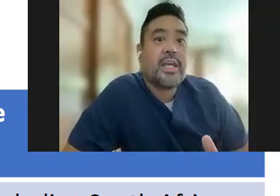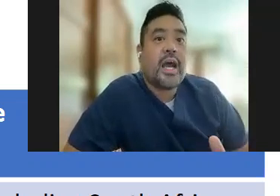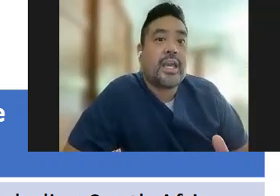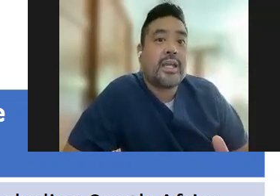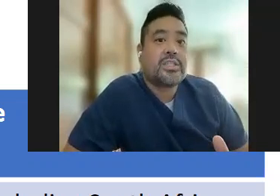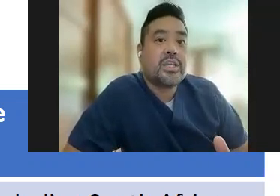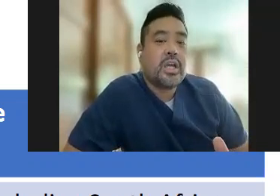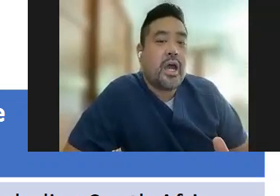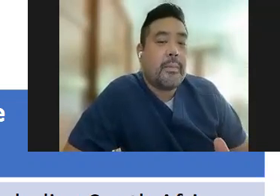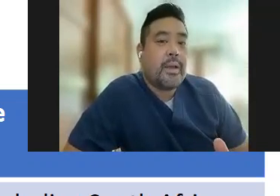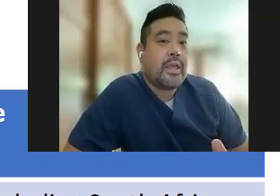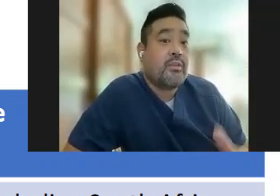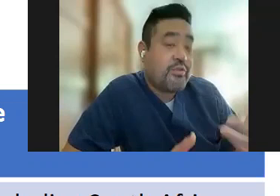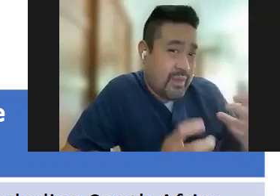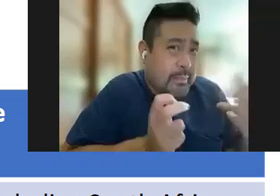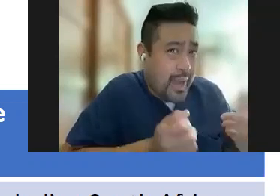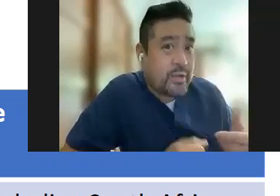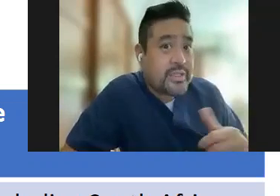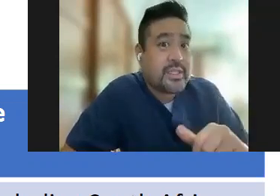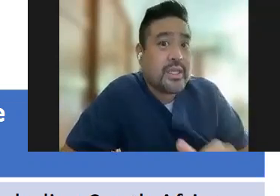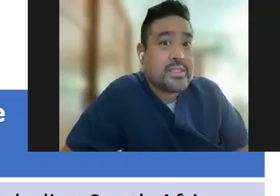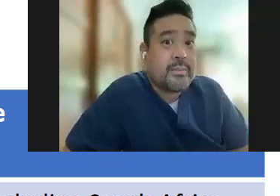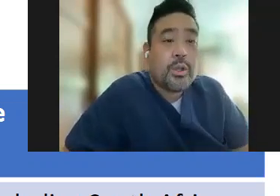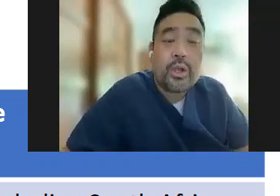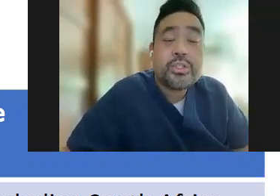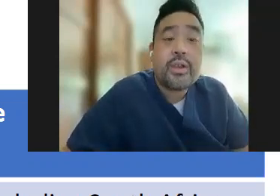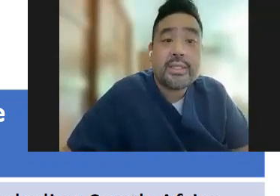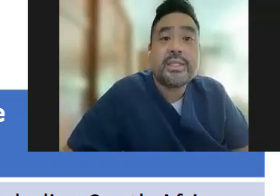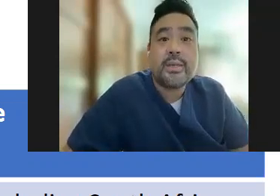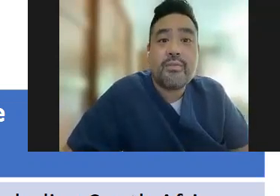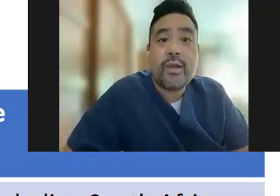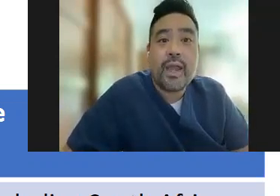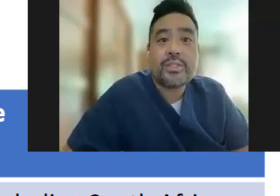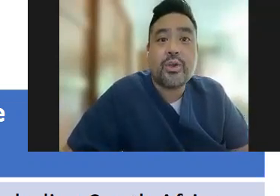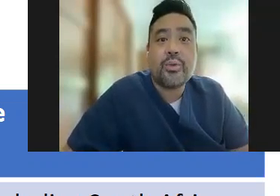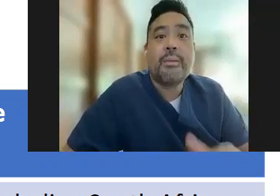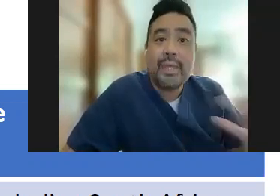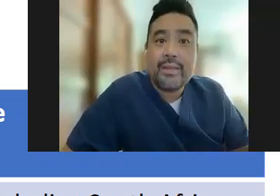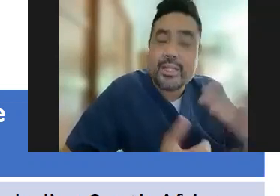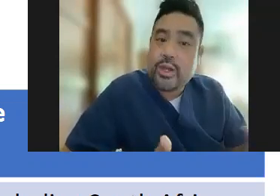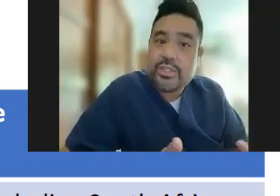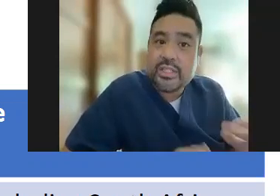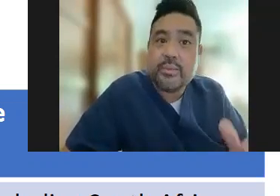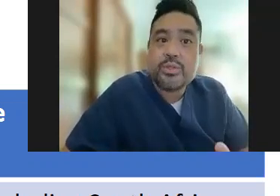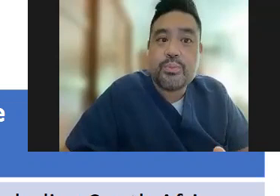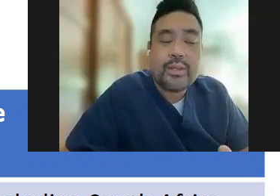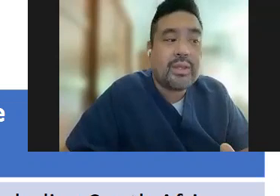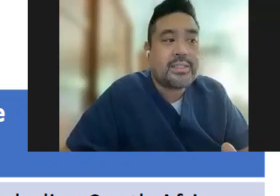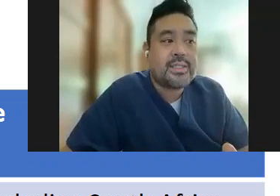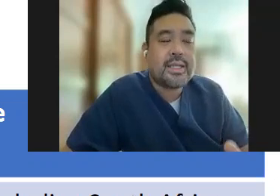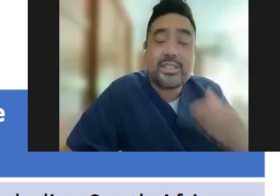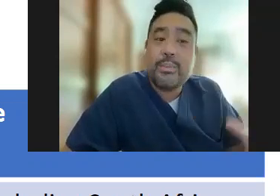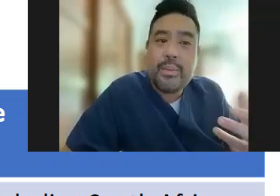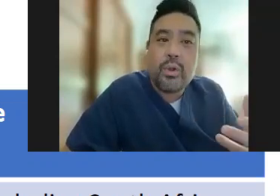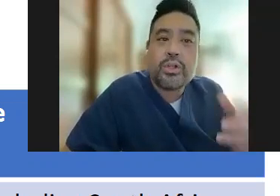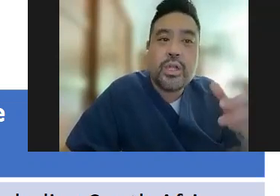effectiveness against mild disease? We are starting to see some of that, right? So meaning that's why you're seeing some of those breakthrough